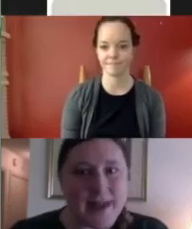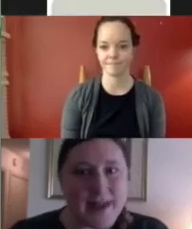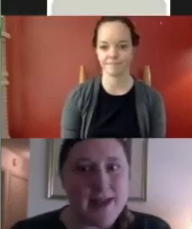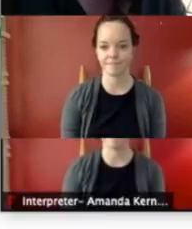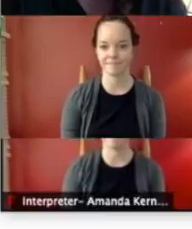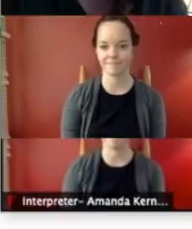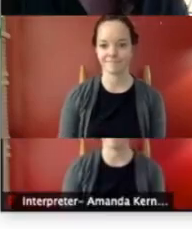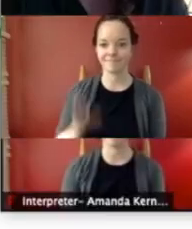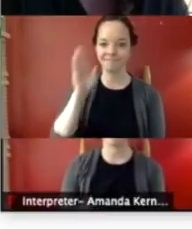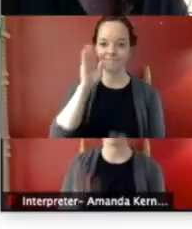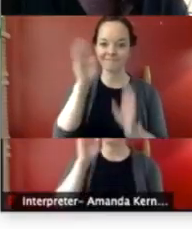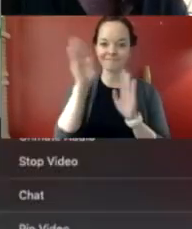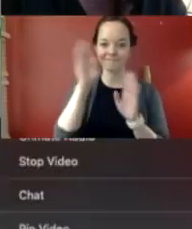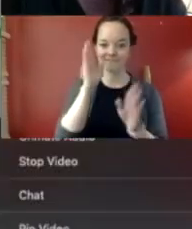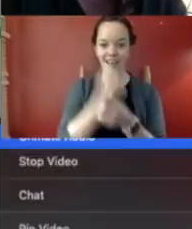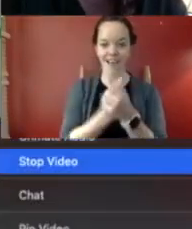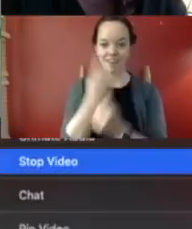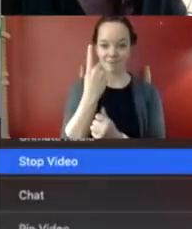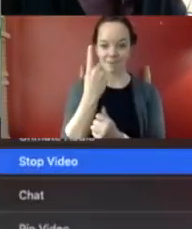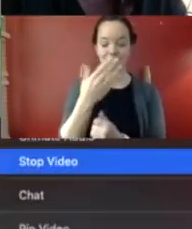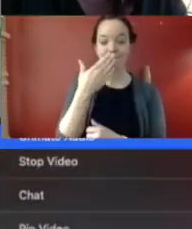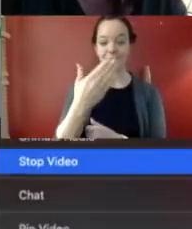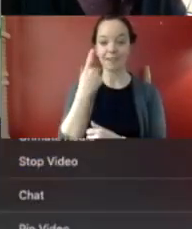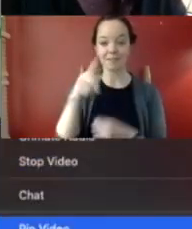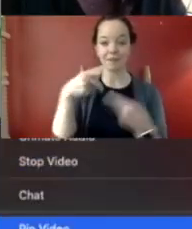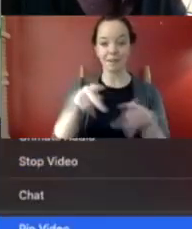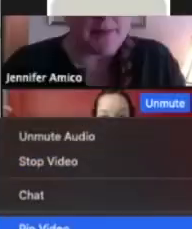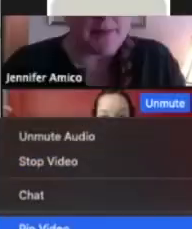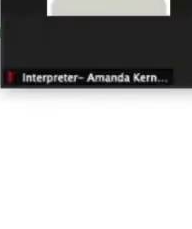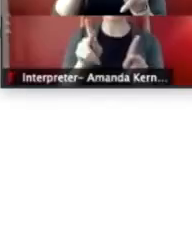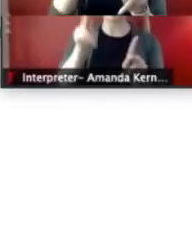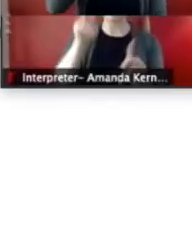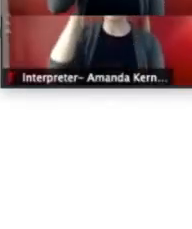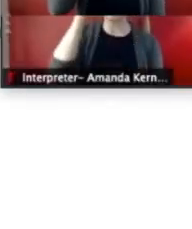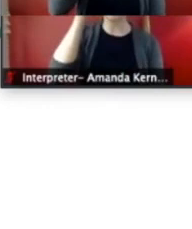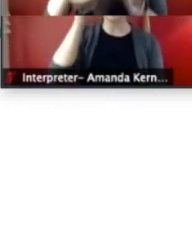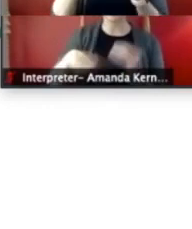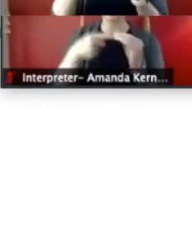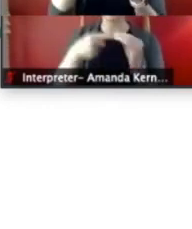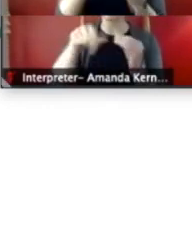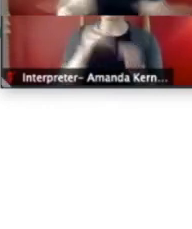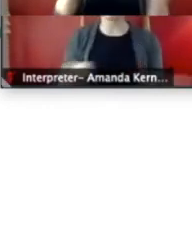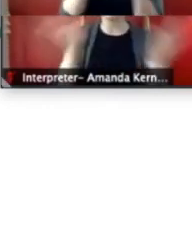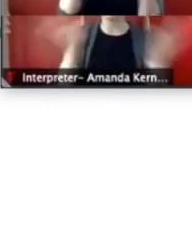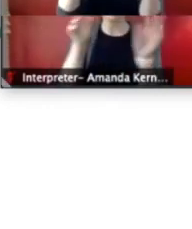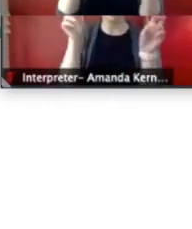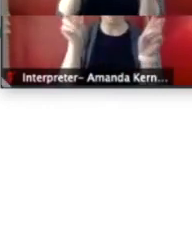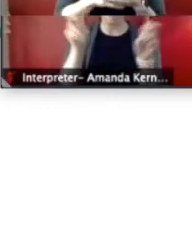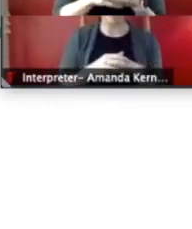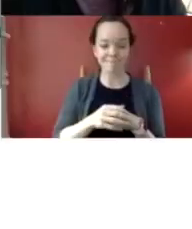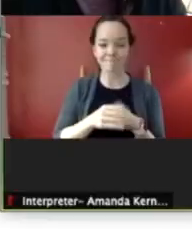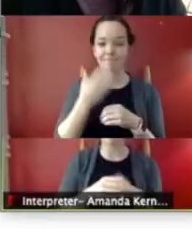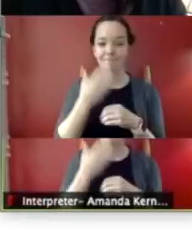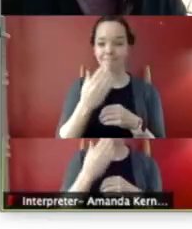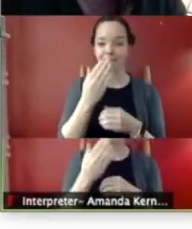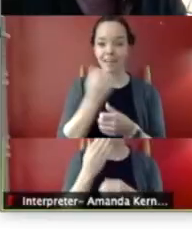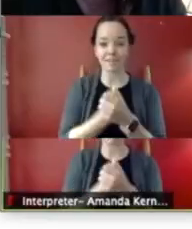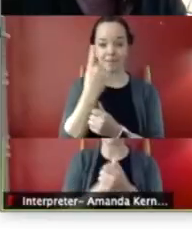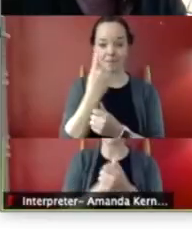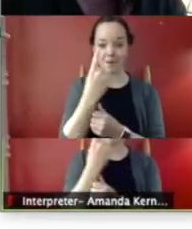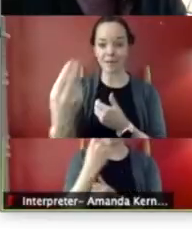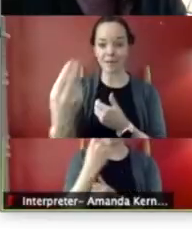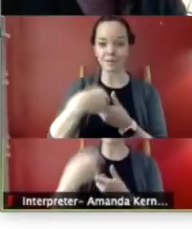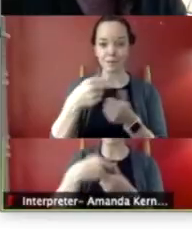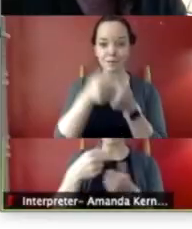Hi, everybody. So thank you for the opportunity to present about this important topic today. And thank you all who have joined remotely to be part of